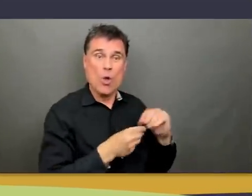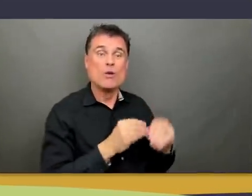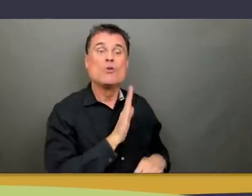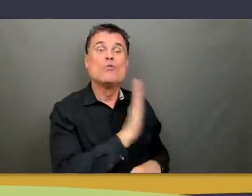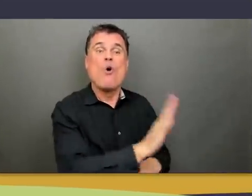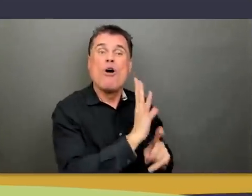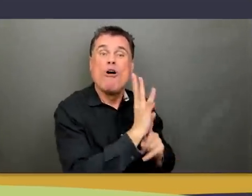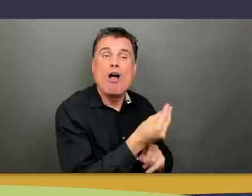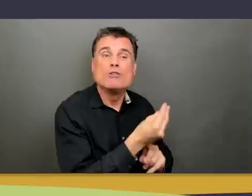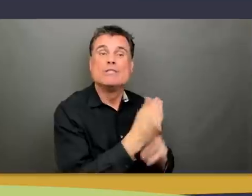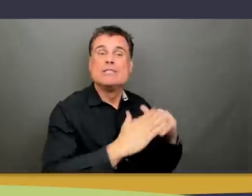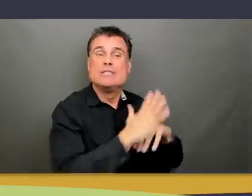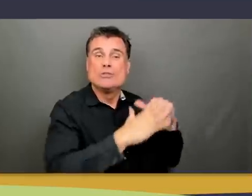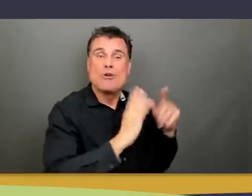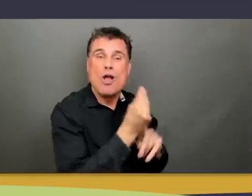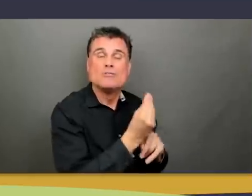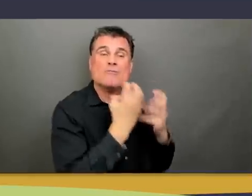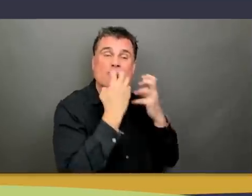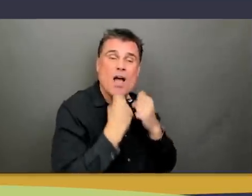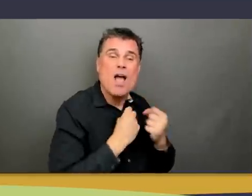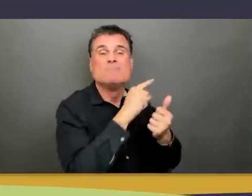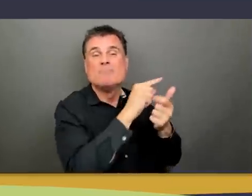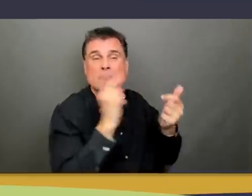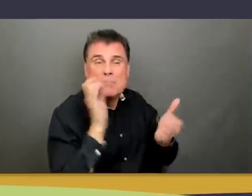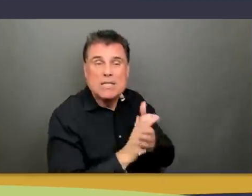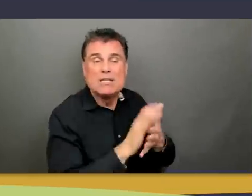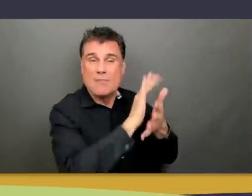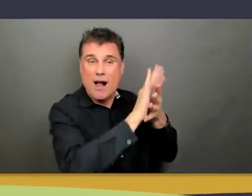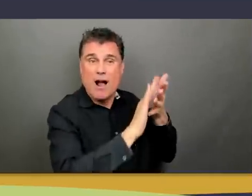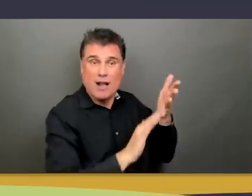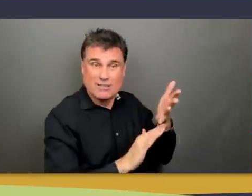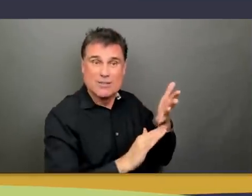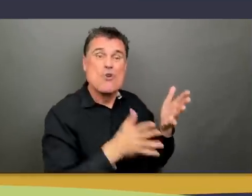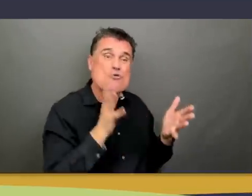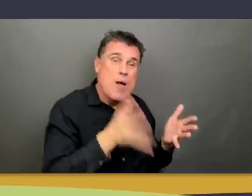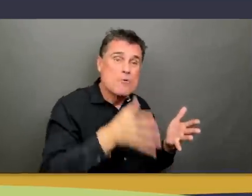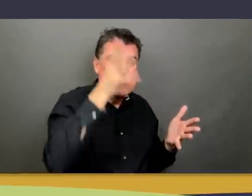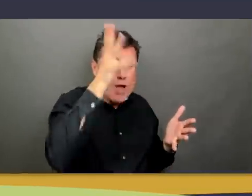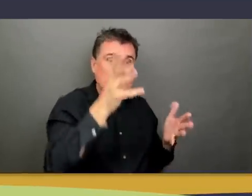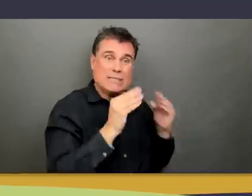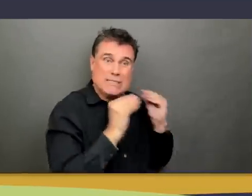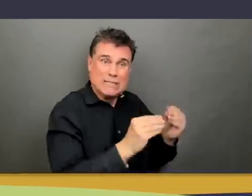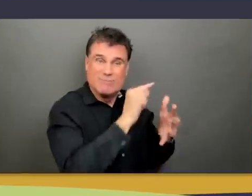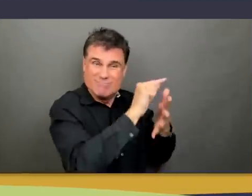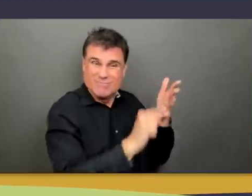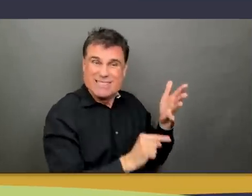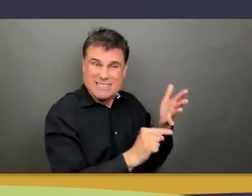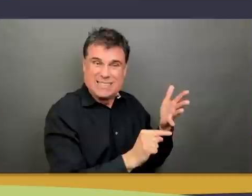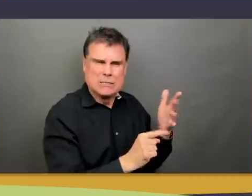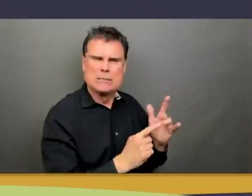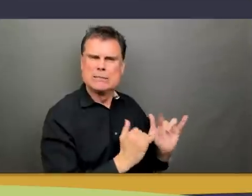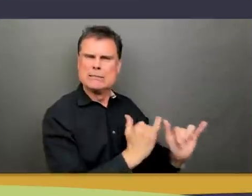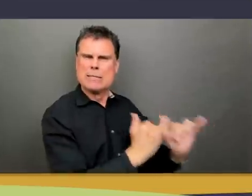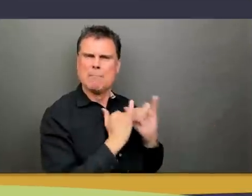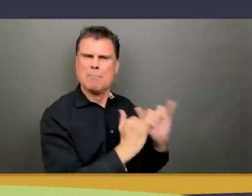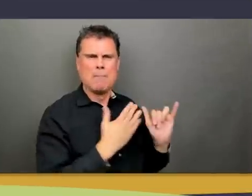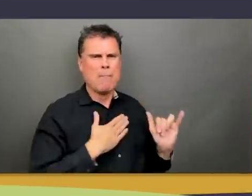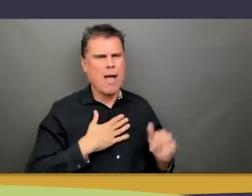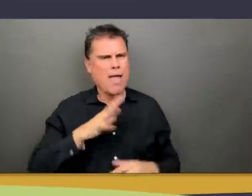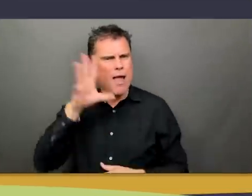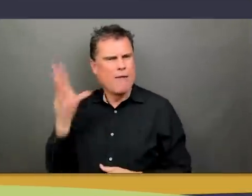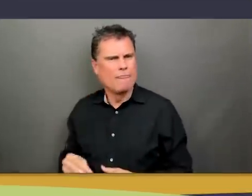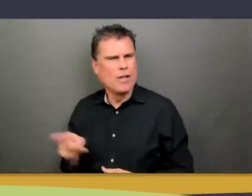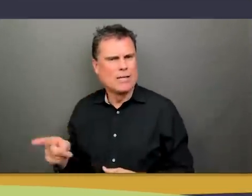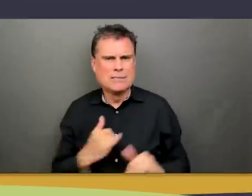difference is mine has a line of Y culture with it. You know, we're no different than everyone else.